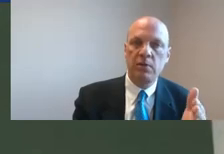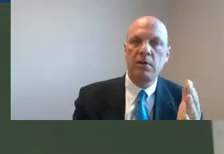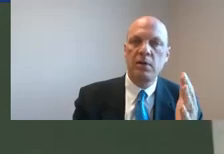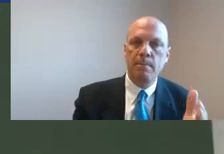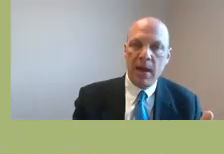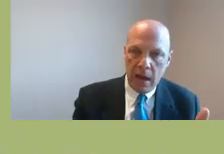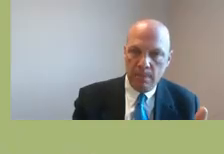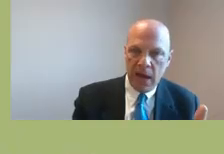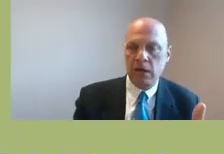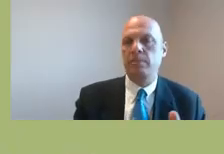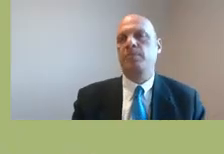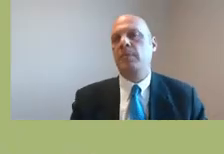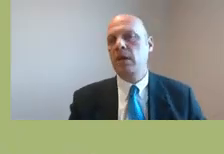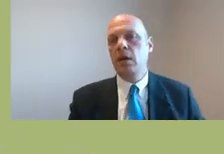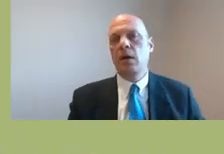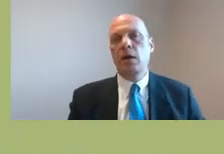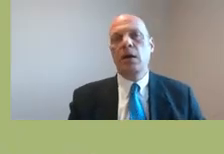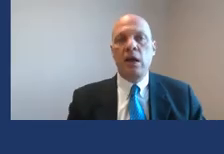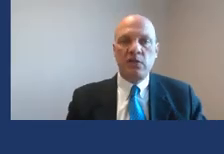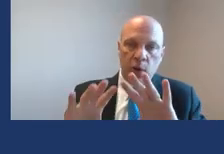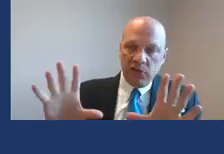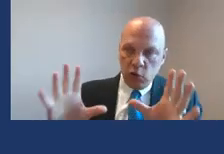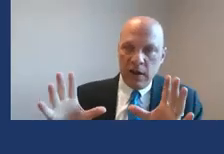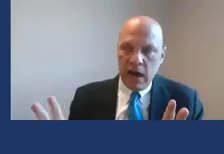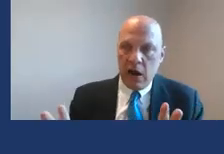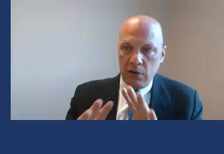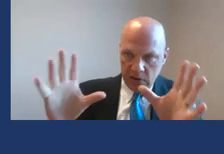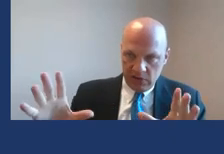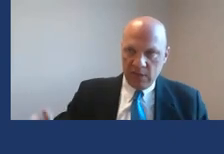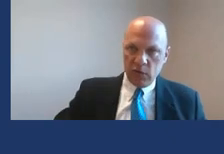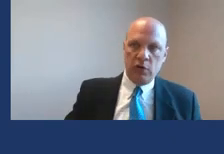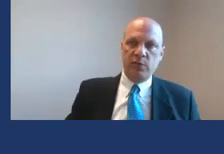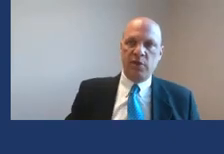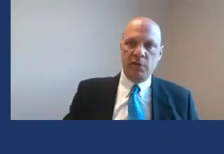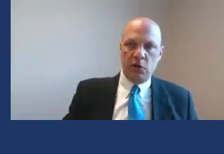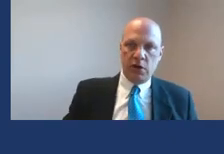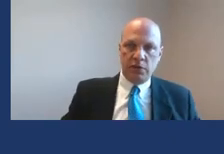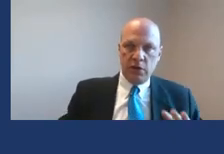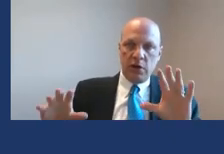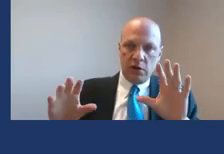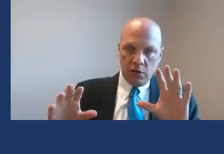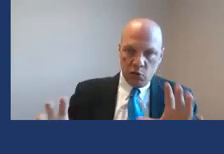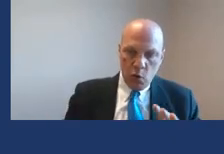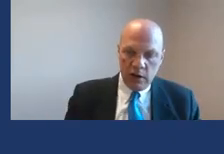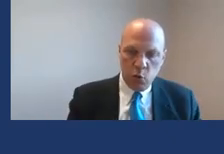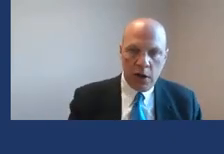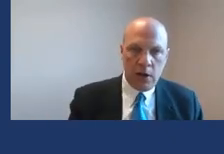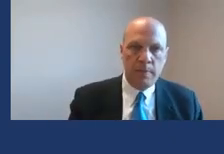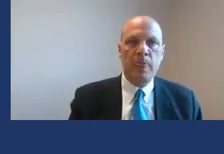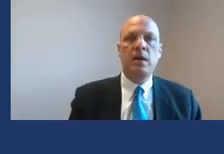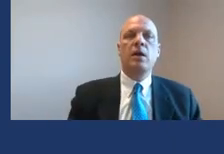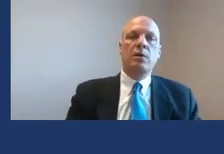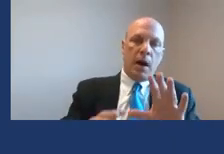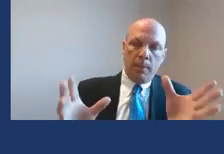Jersey, and Maine. And so as of right now, this afternoon, September 30th,